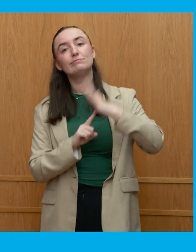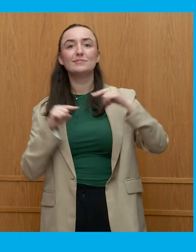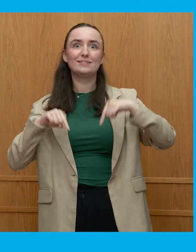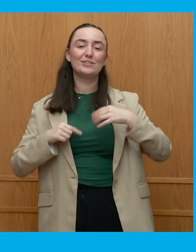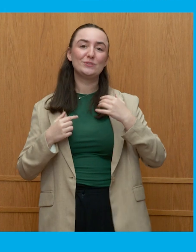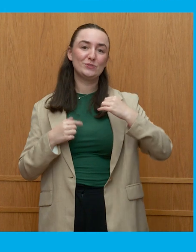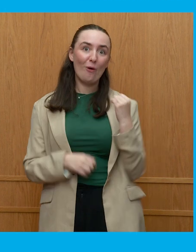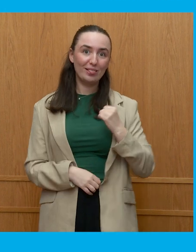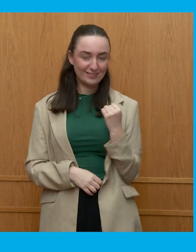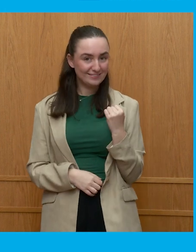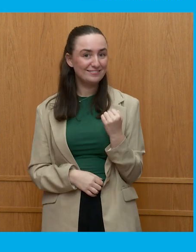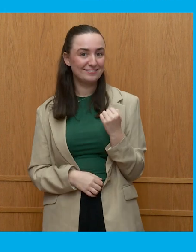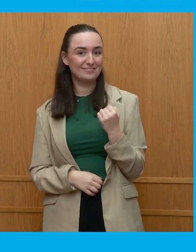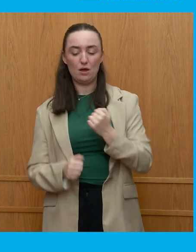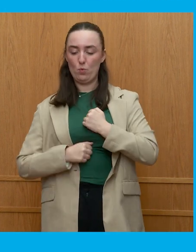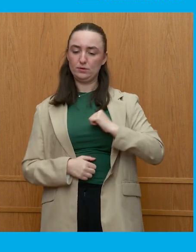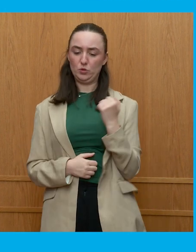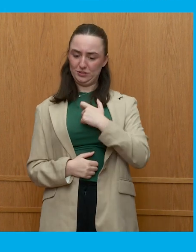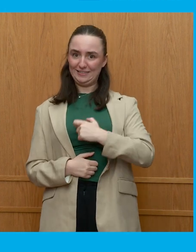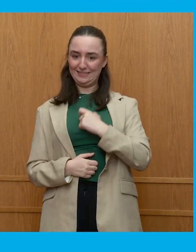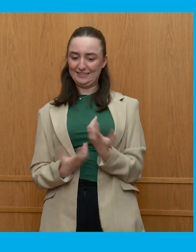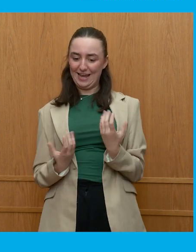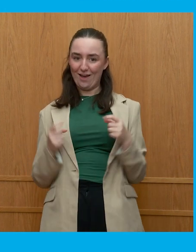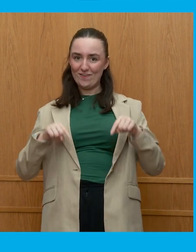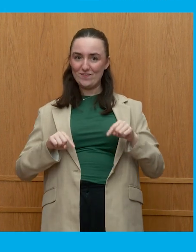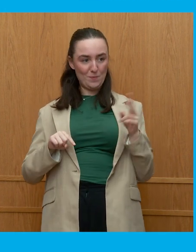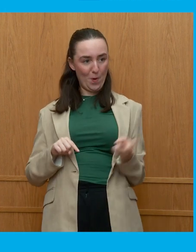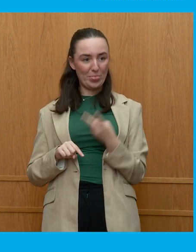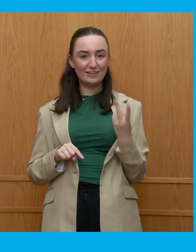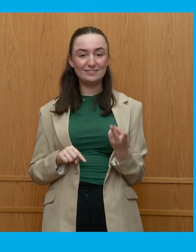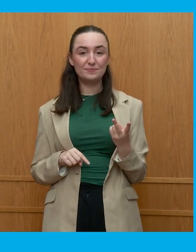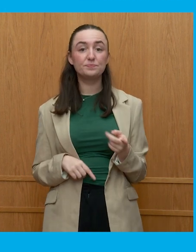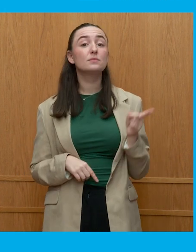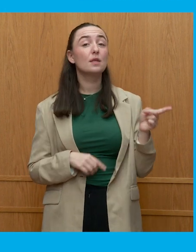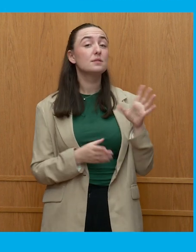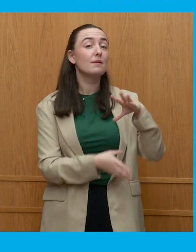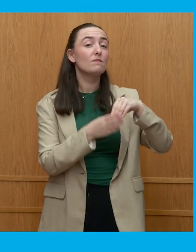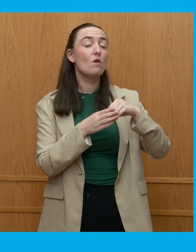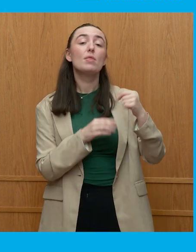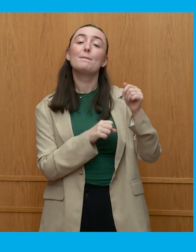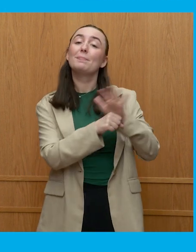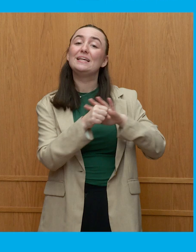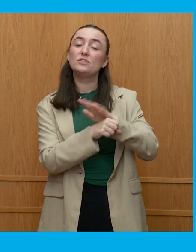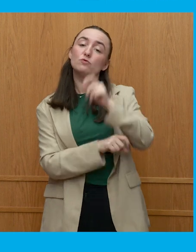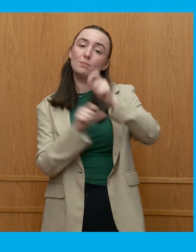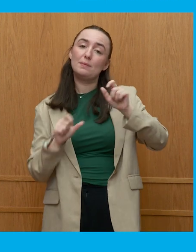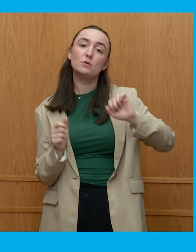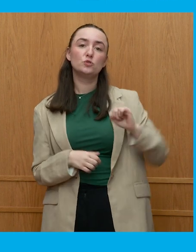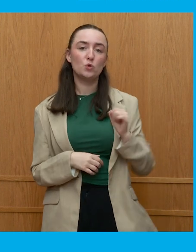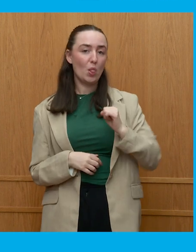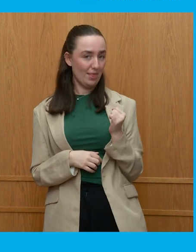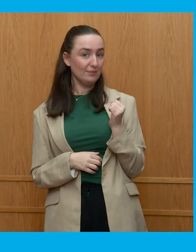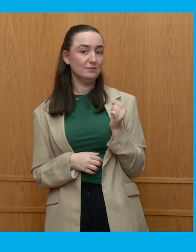for our Scottish identity. He's currently on Places for People as a non-executive board member, which is again